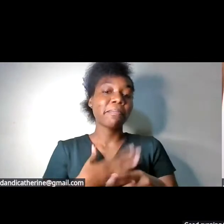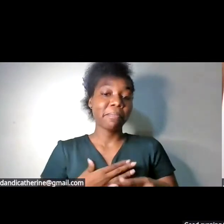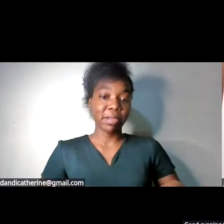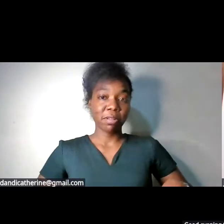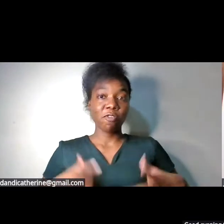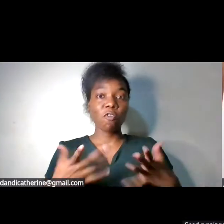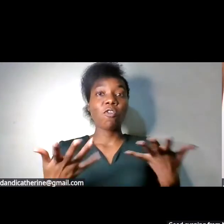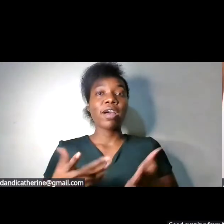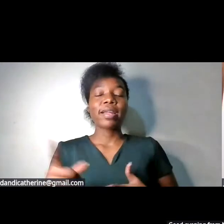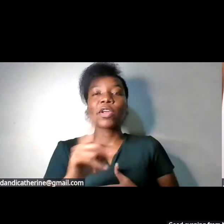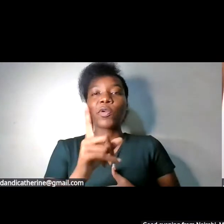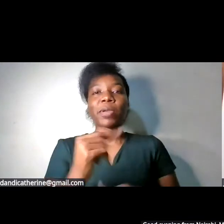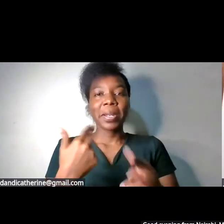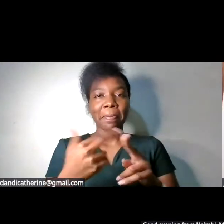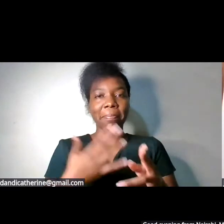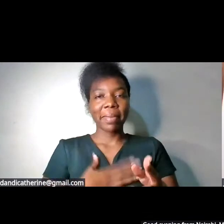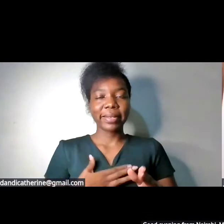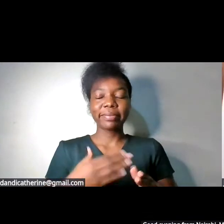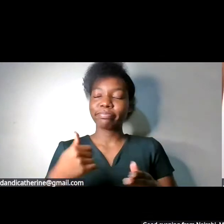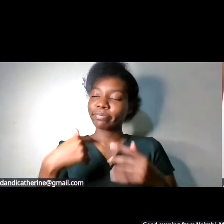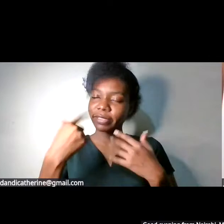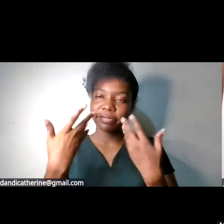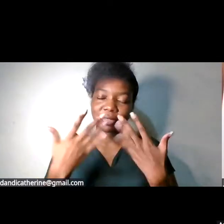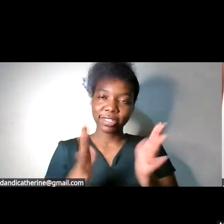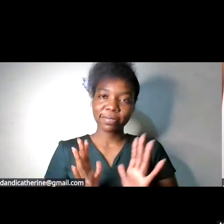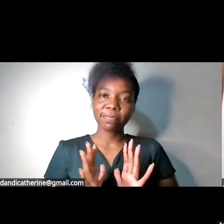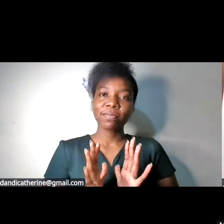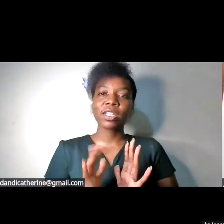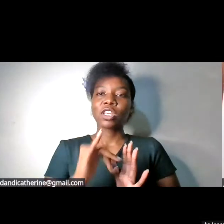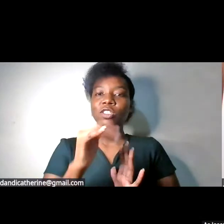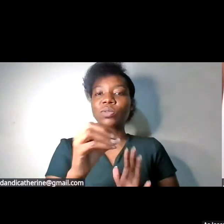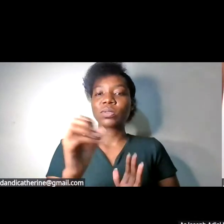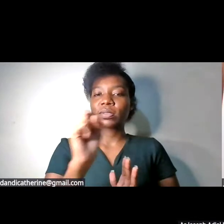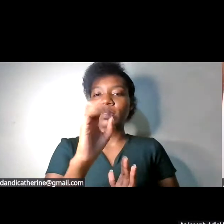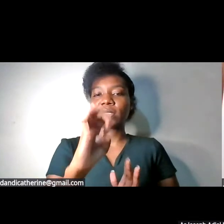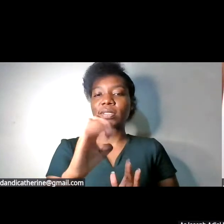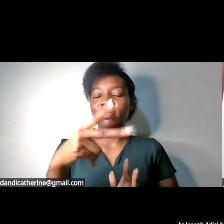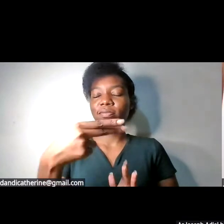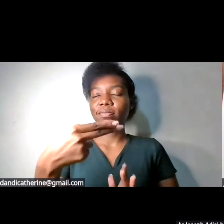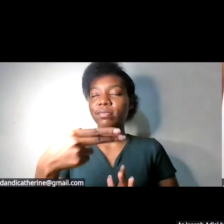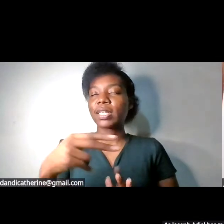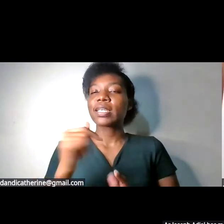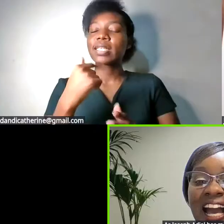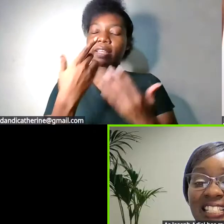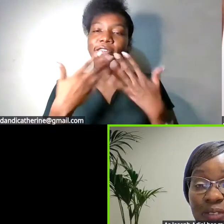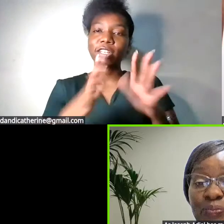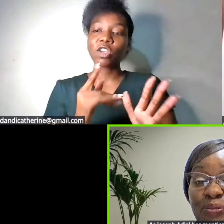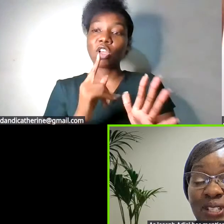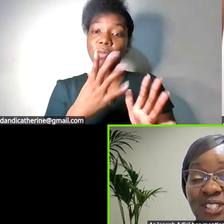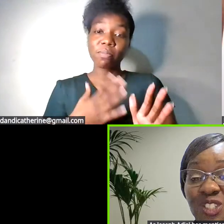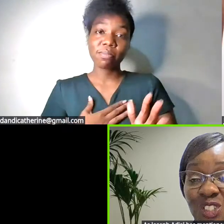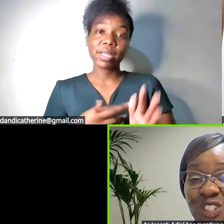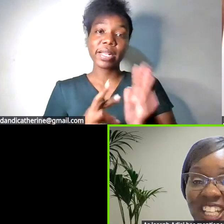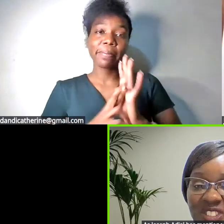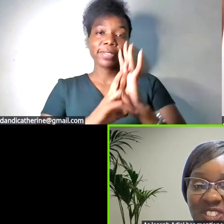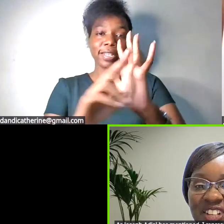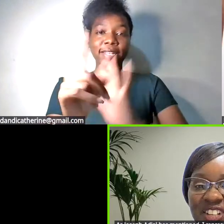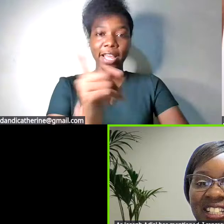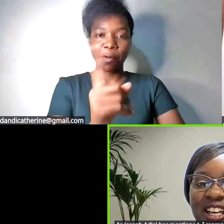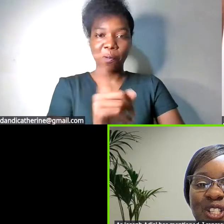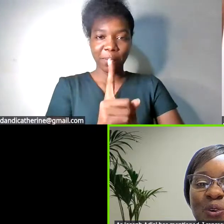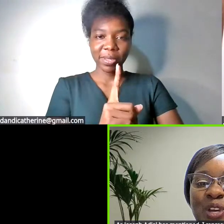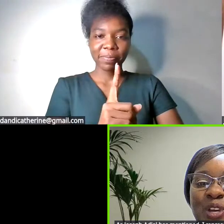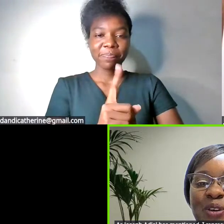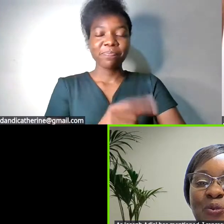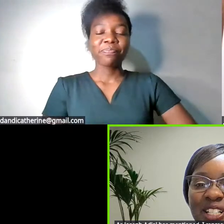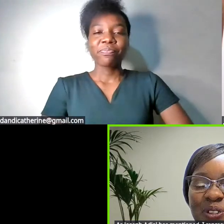Lorraine Osano. As Joseph Ajal has mentioned, I represent TIE in Nairobi under Precision HR. So